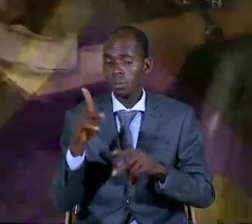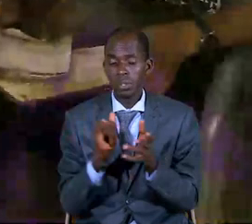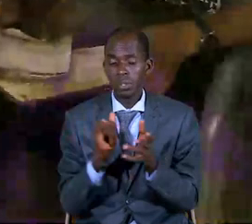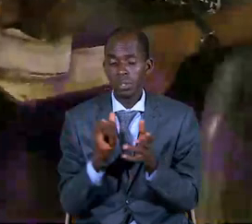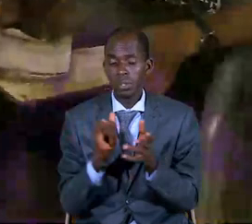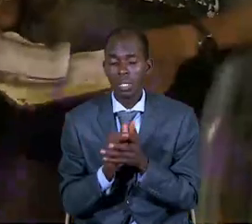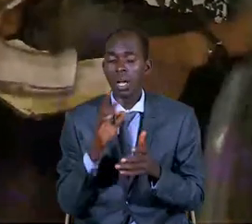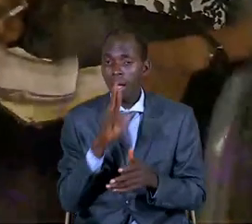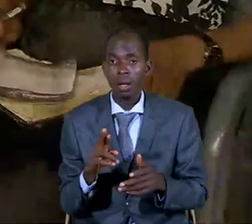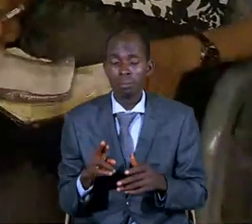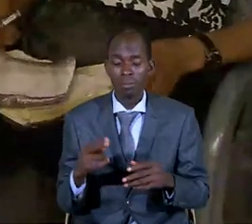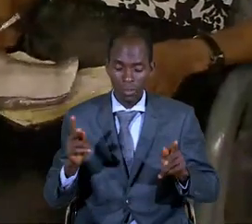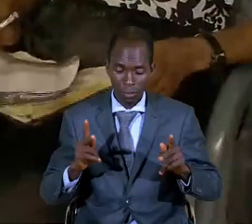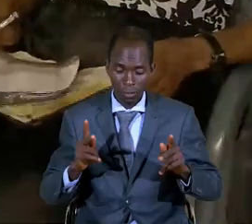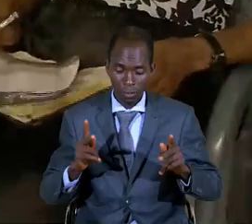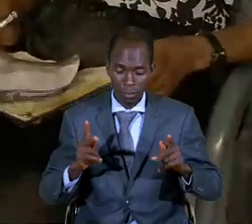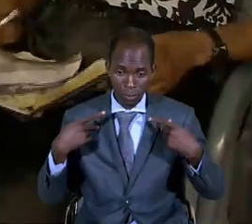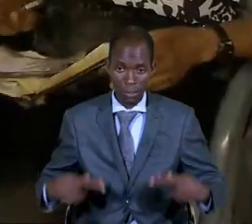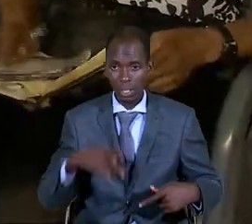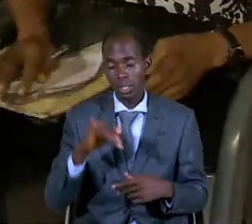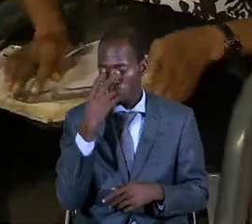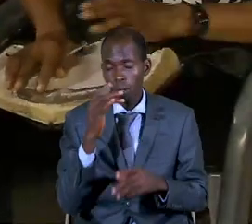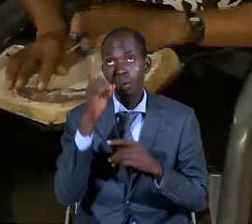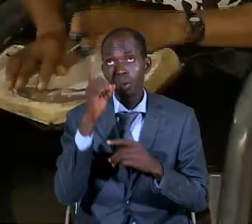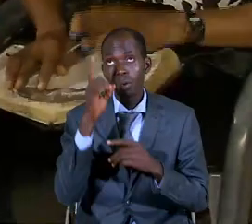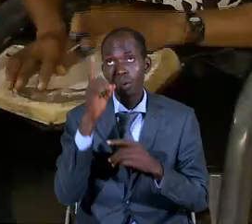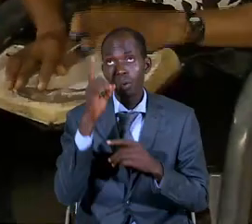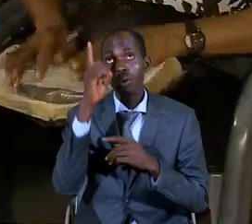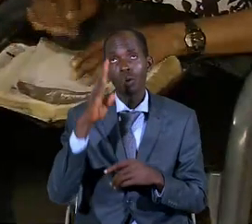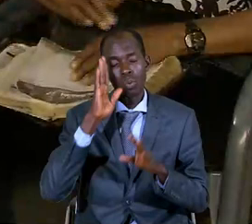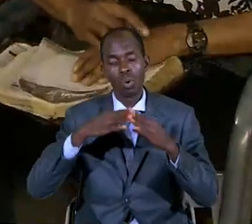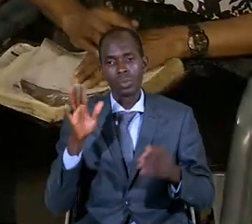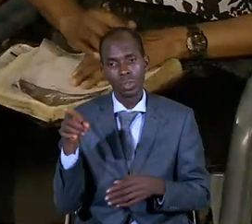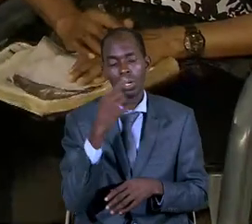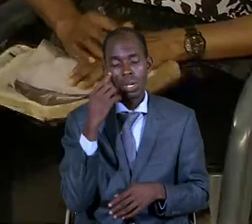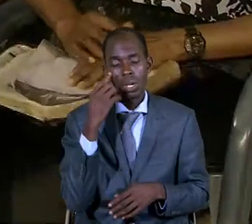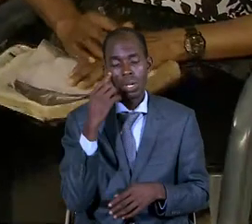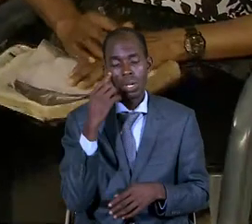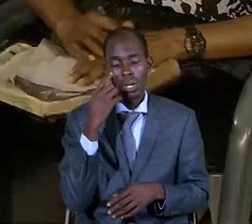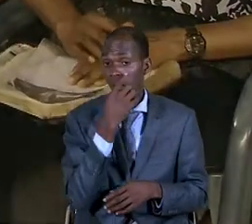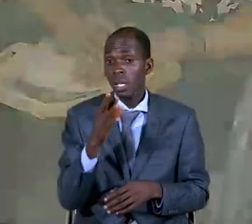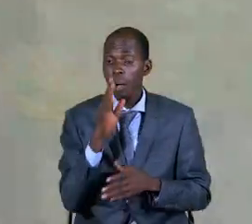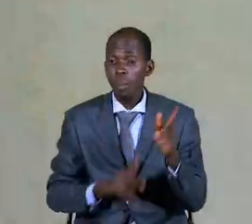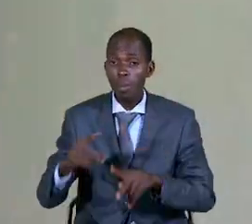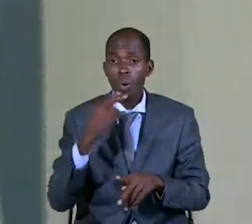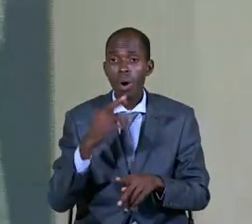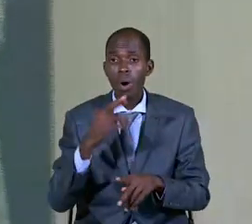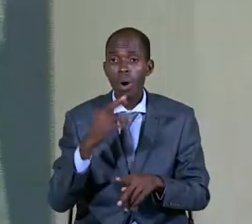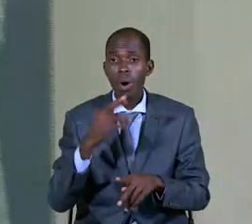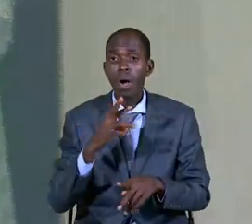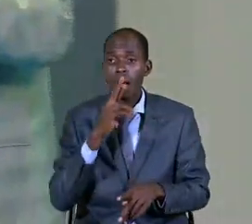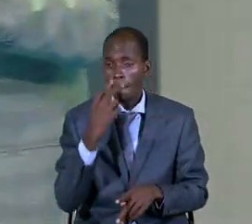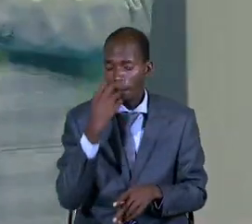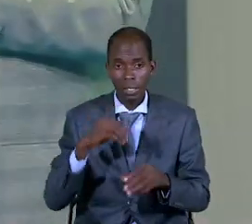eyes. There are those who are intellectually blind. They just don't know and they